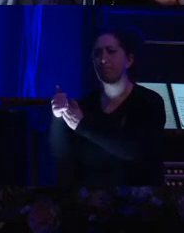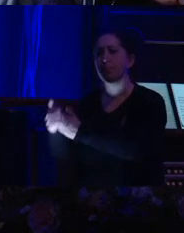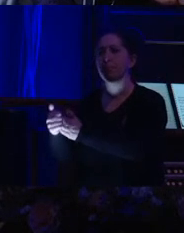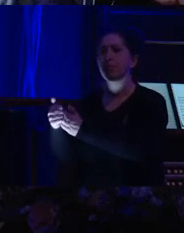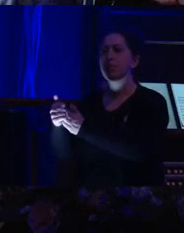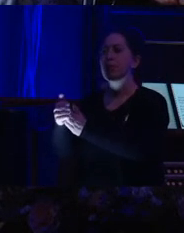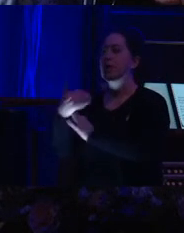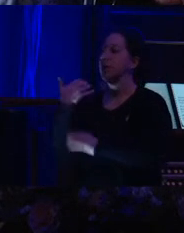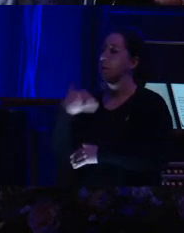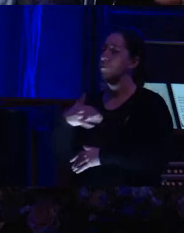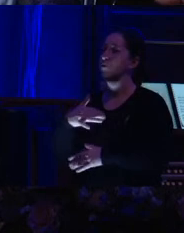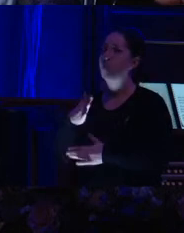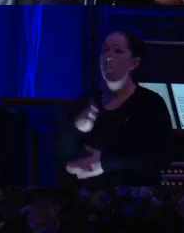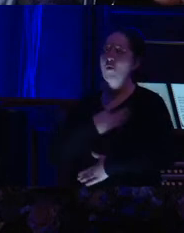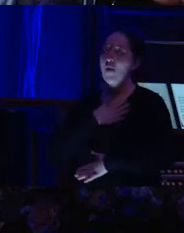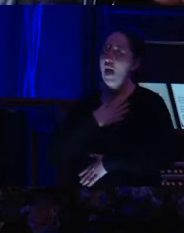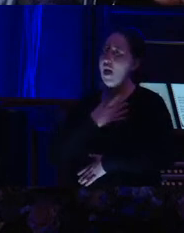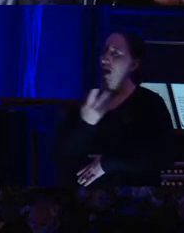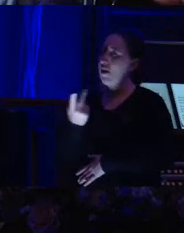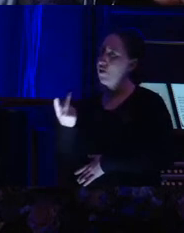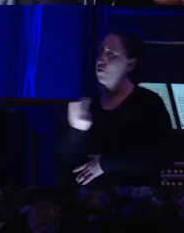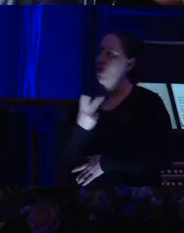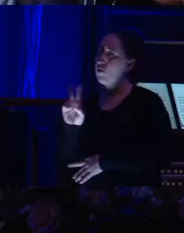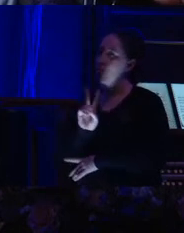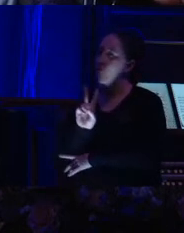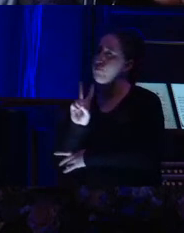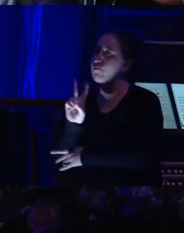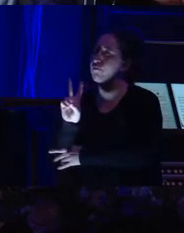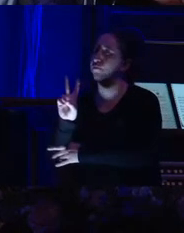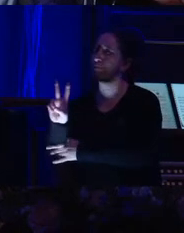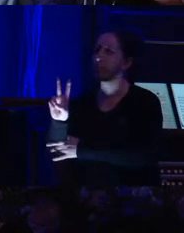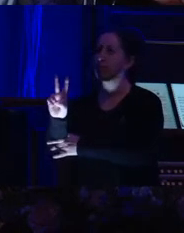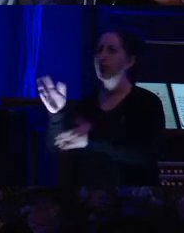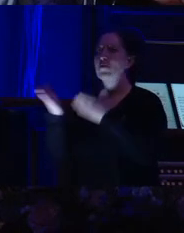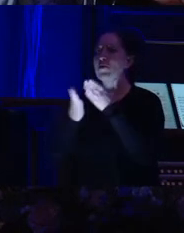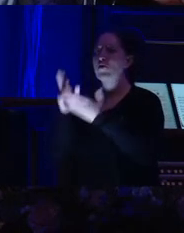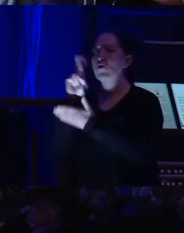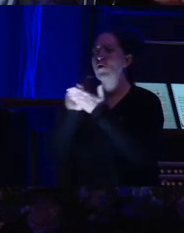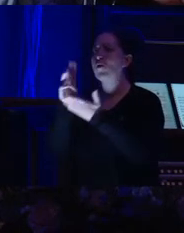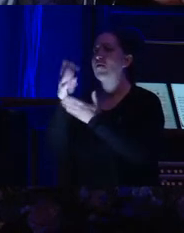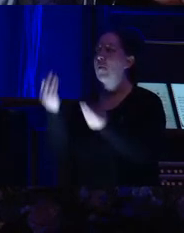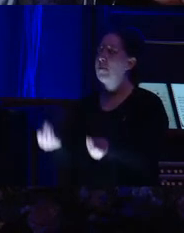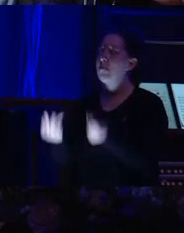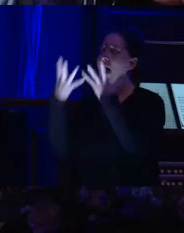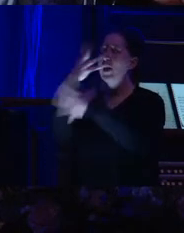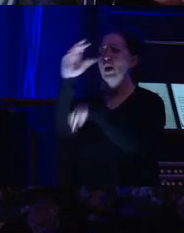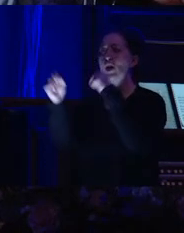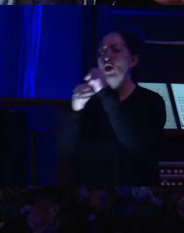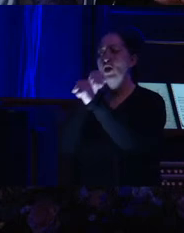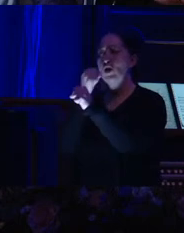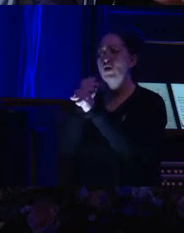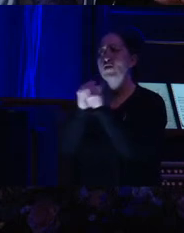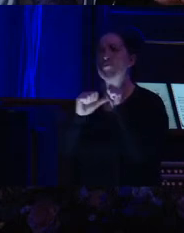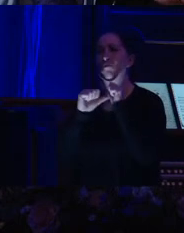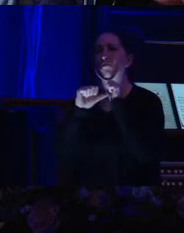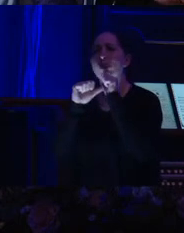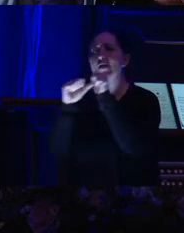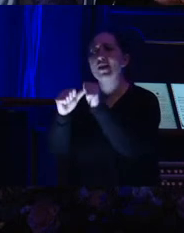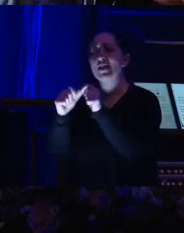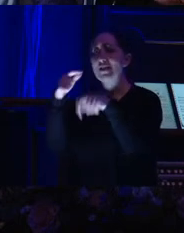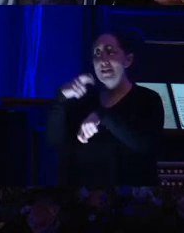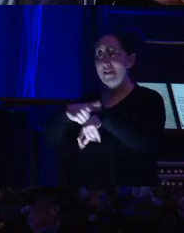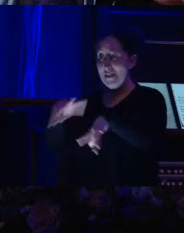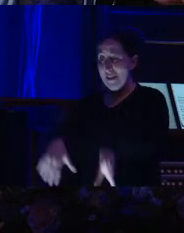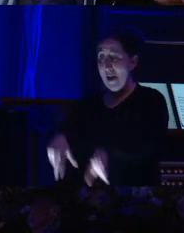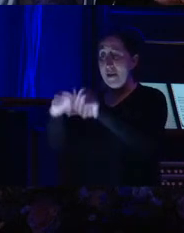And I'm so glad that we will be serving the University of Michigan together for many years to come. This is a time for us to all